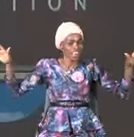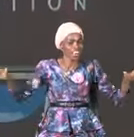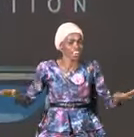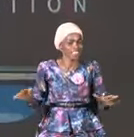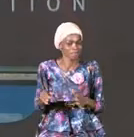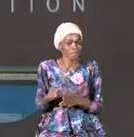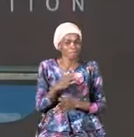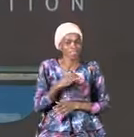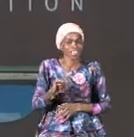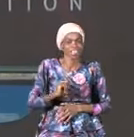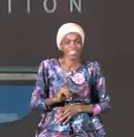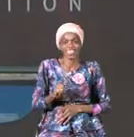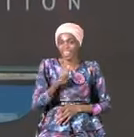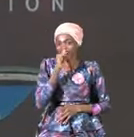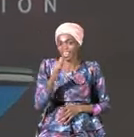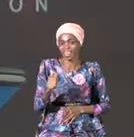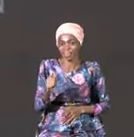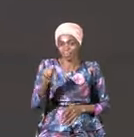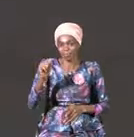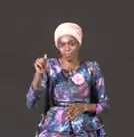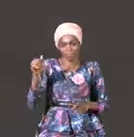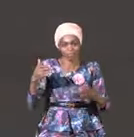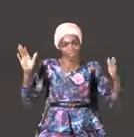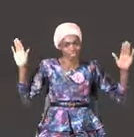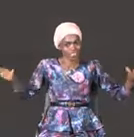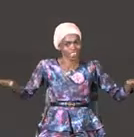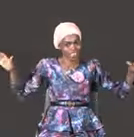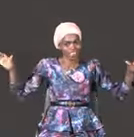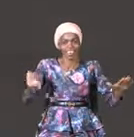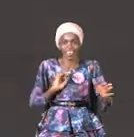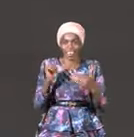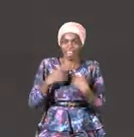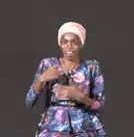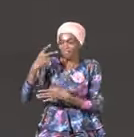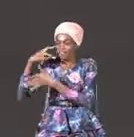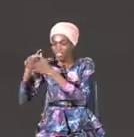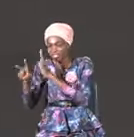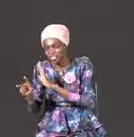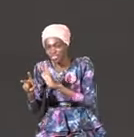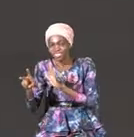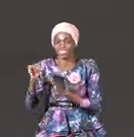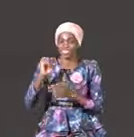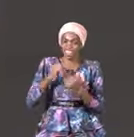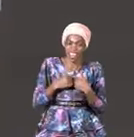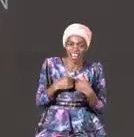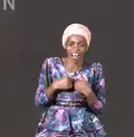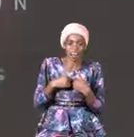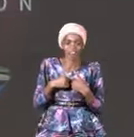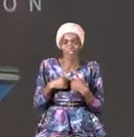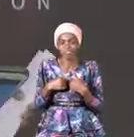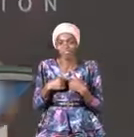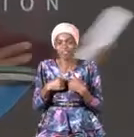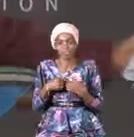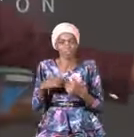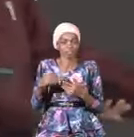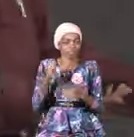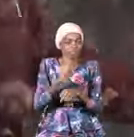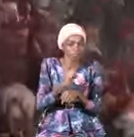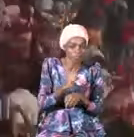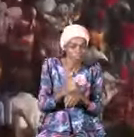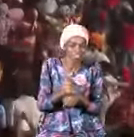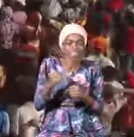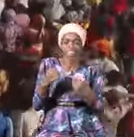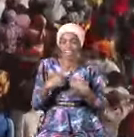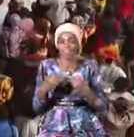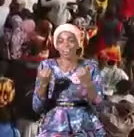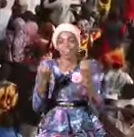Amen. And I'm still flying. I still have vision. I still have goal. I still have project. I still have a lot of